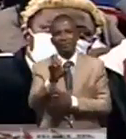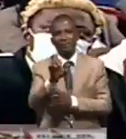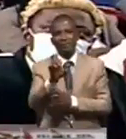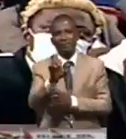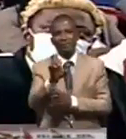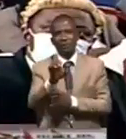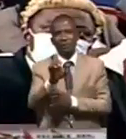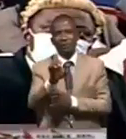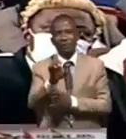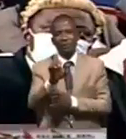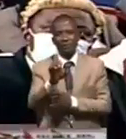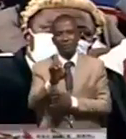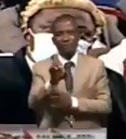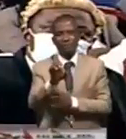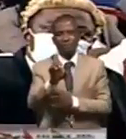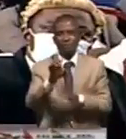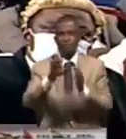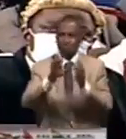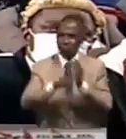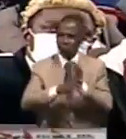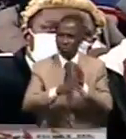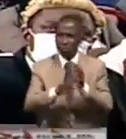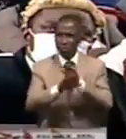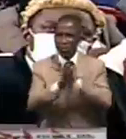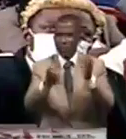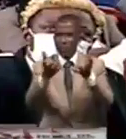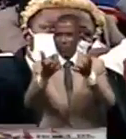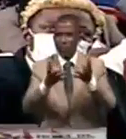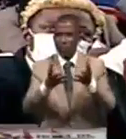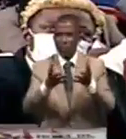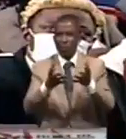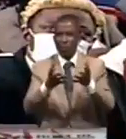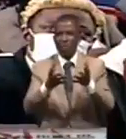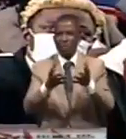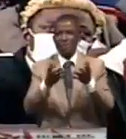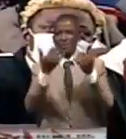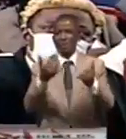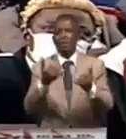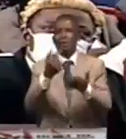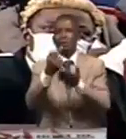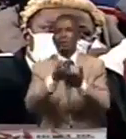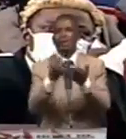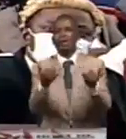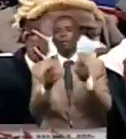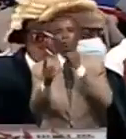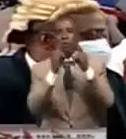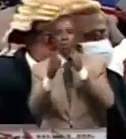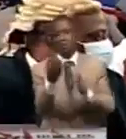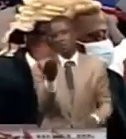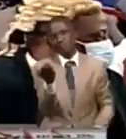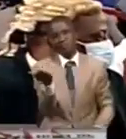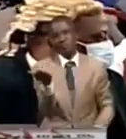to take the cause that he just proposed to this court.